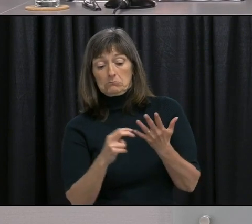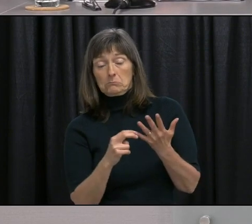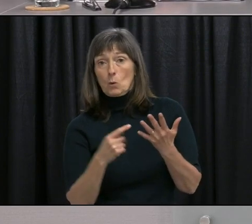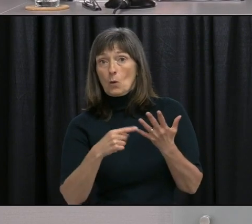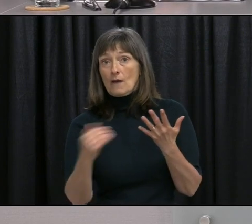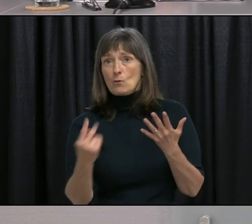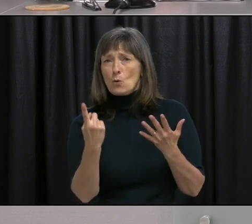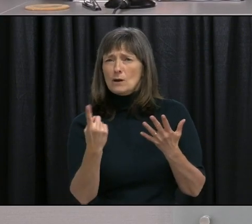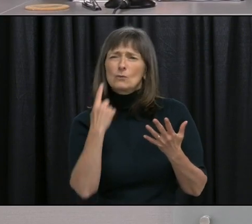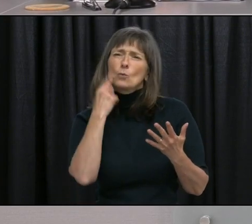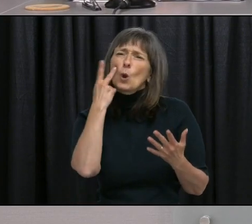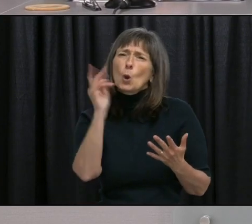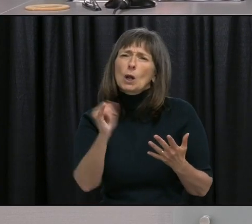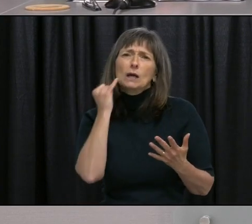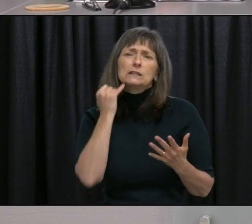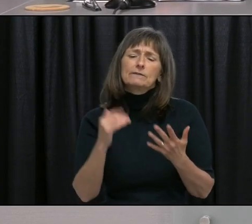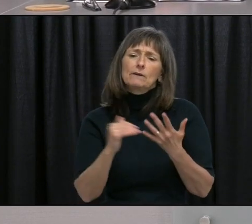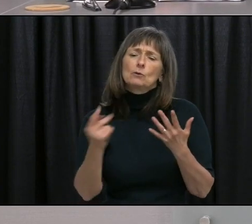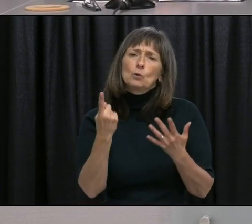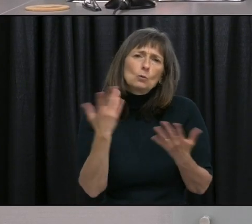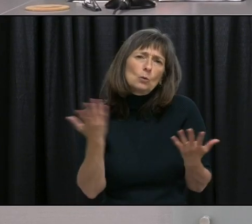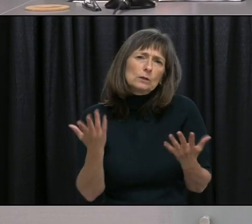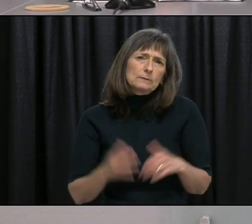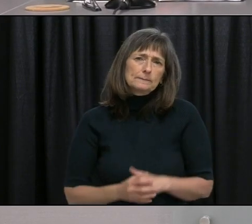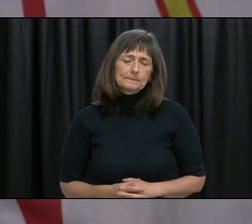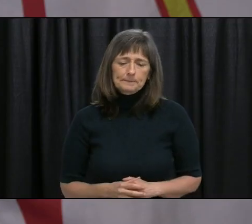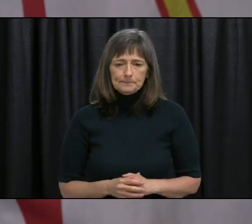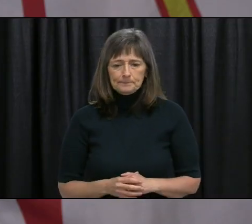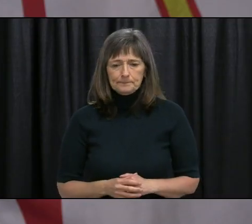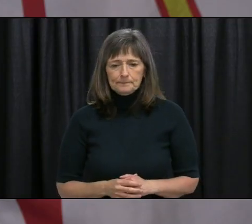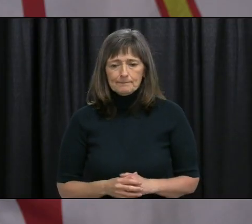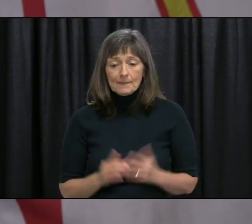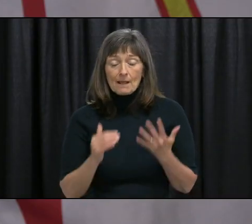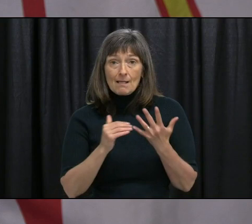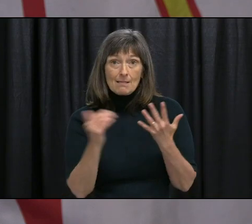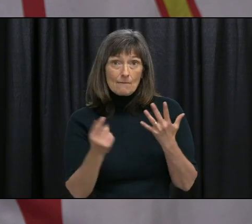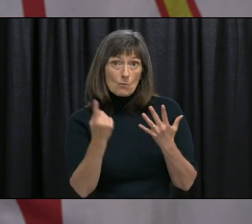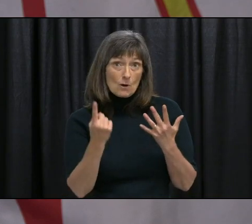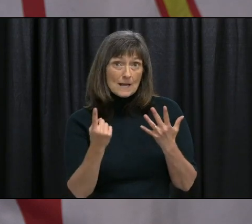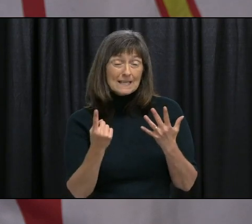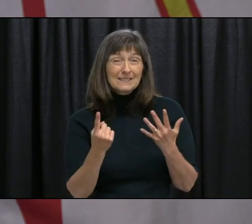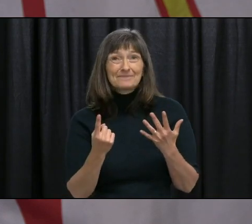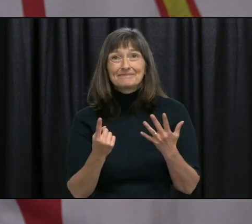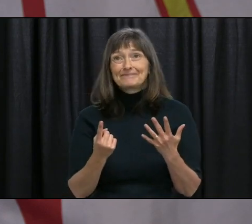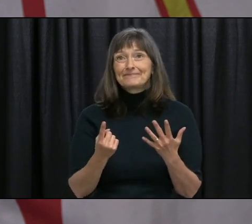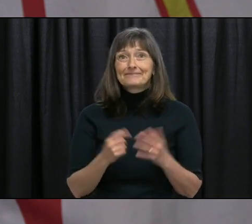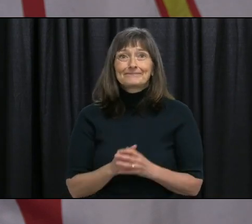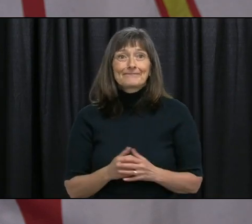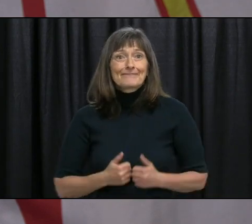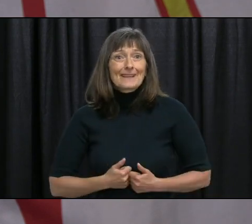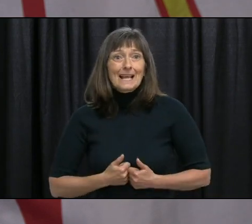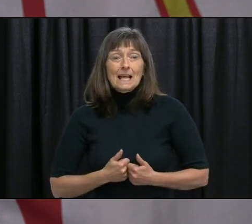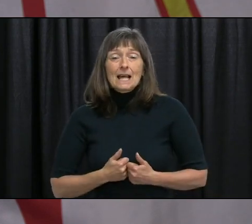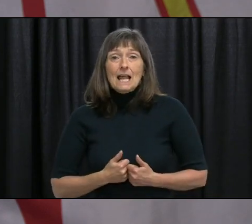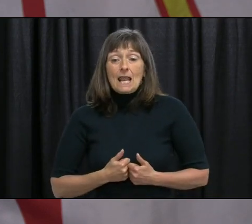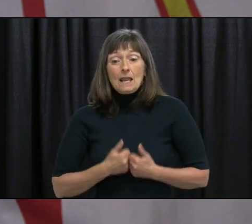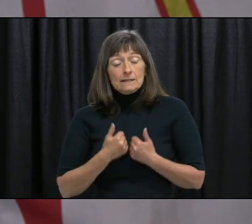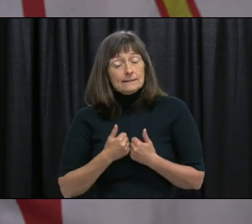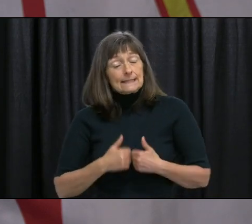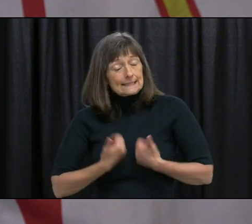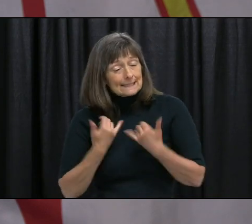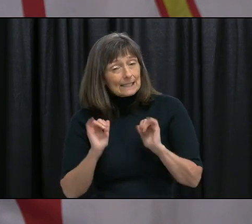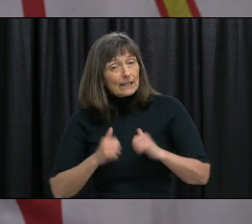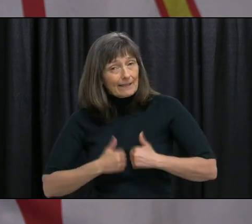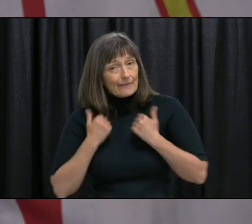see life being like at alert level 1? Alert level 1 really is life living with